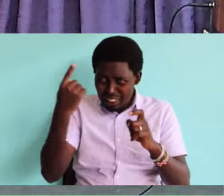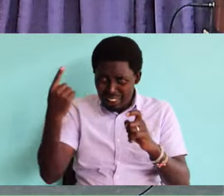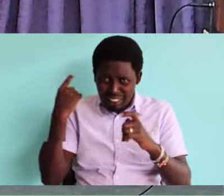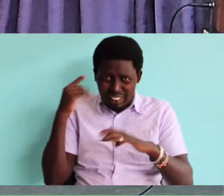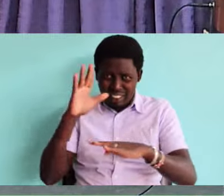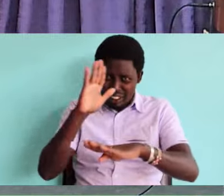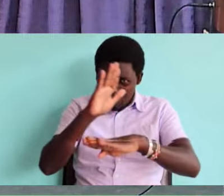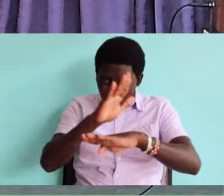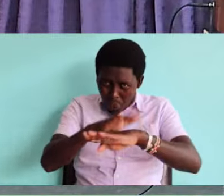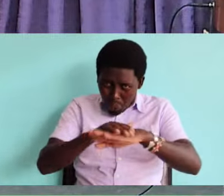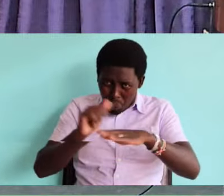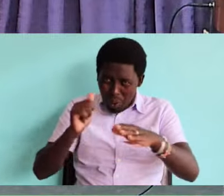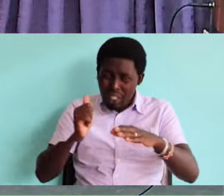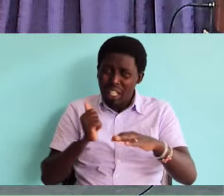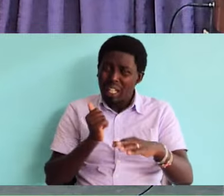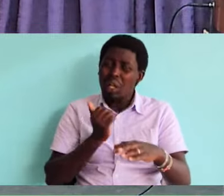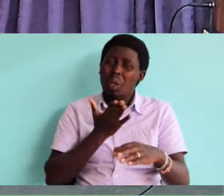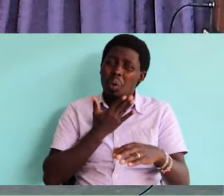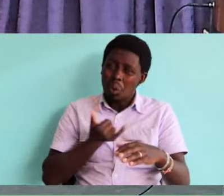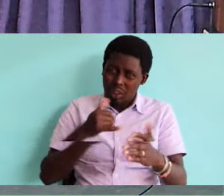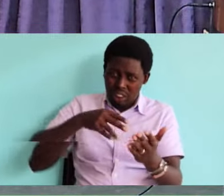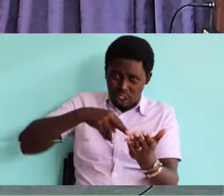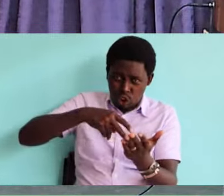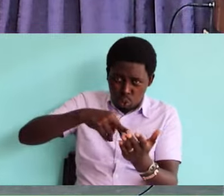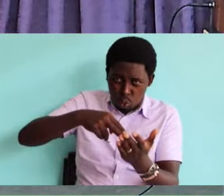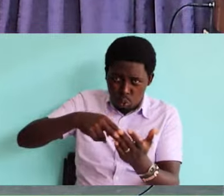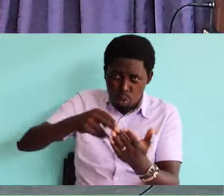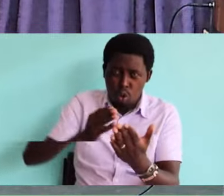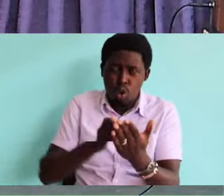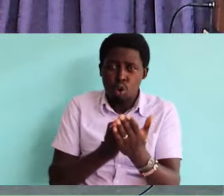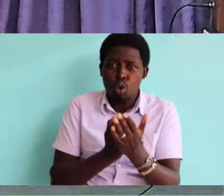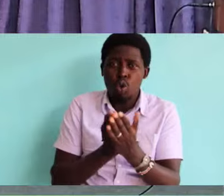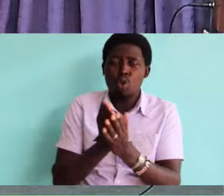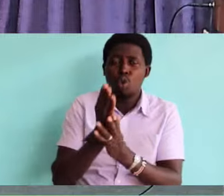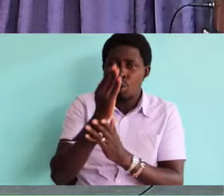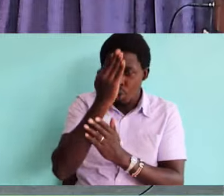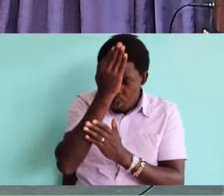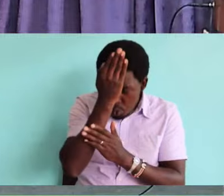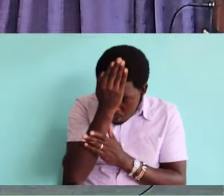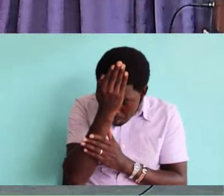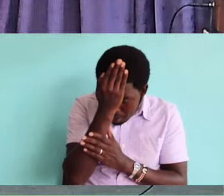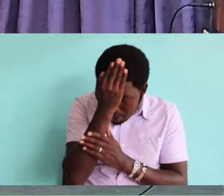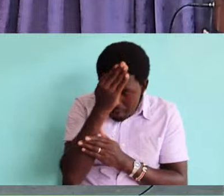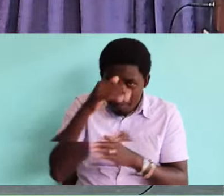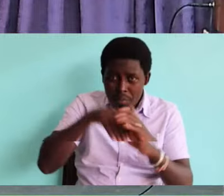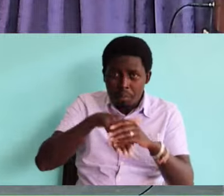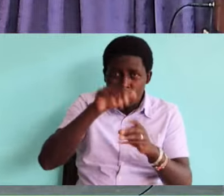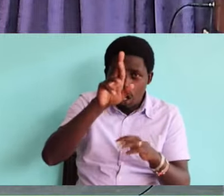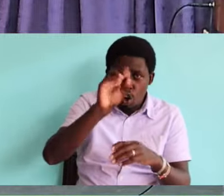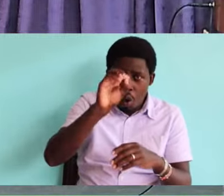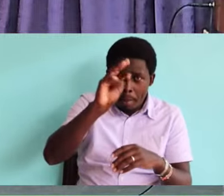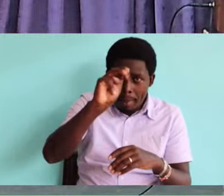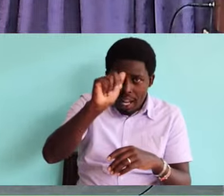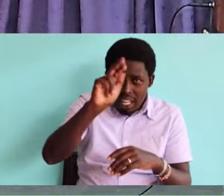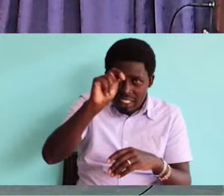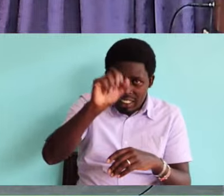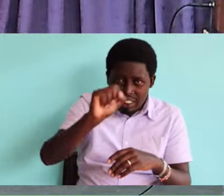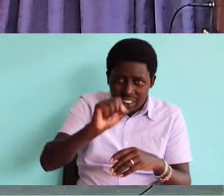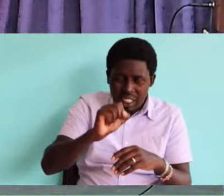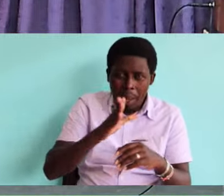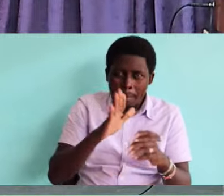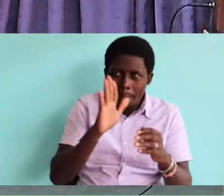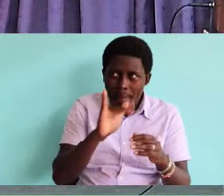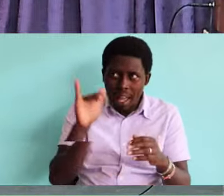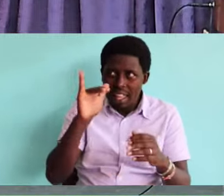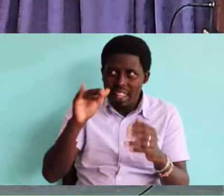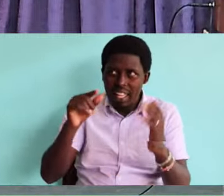us, to also walk in this humility. As the Bible says in Romans chapter 12, verse 3, "For by the grace